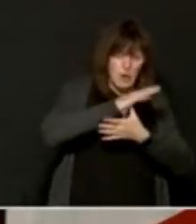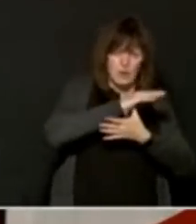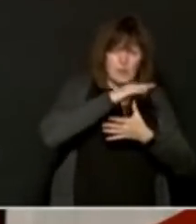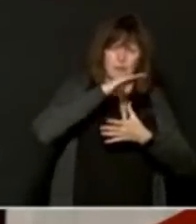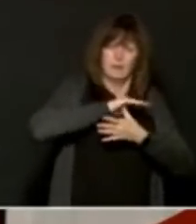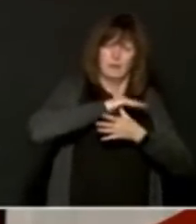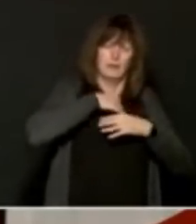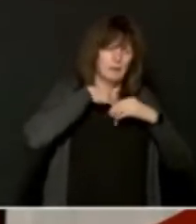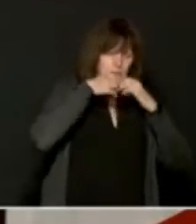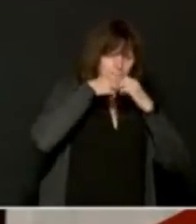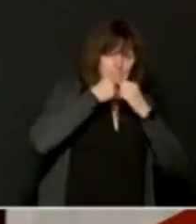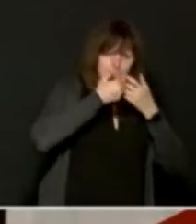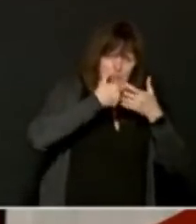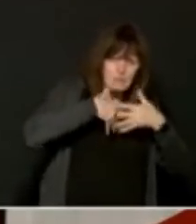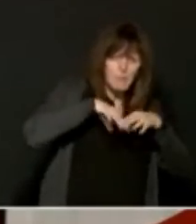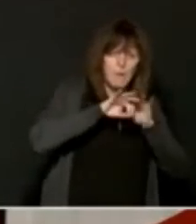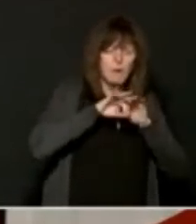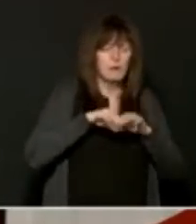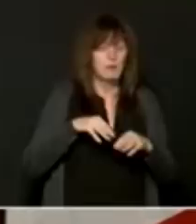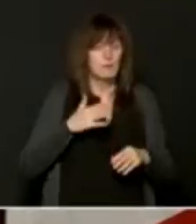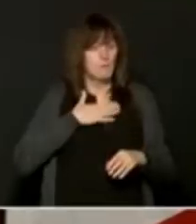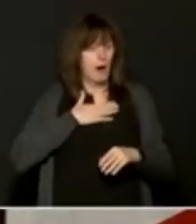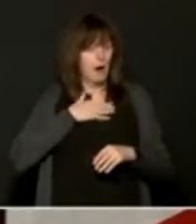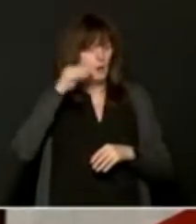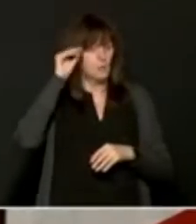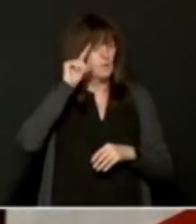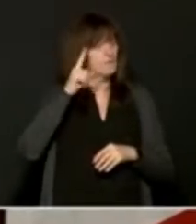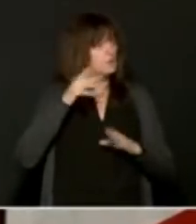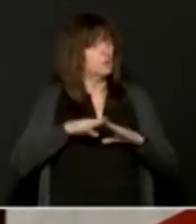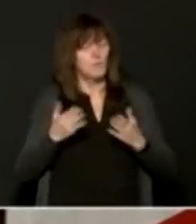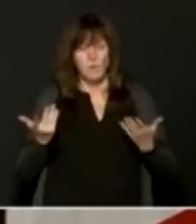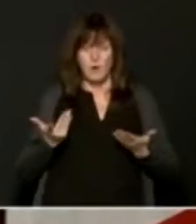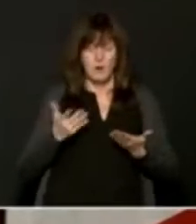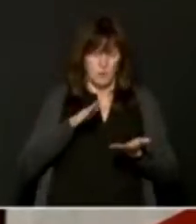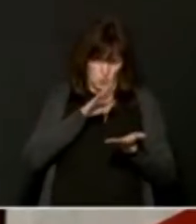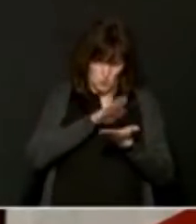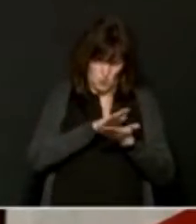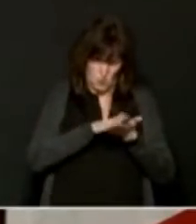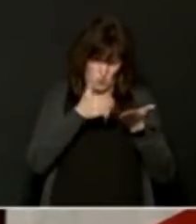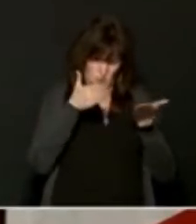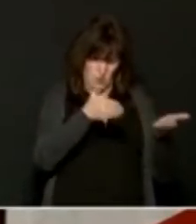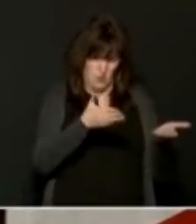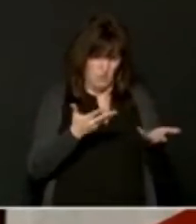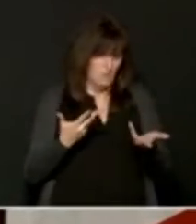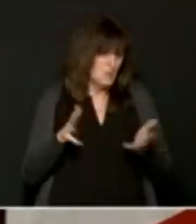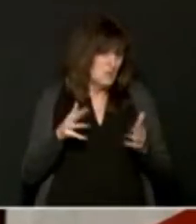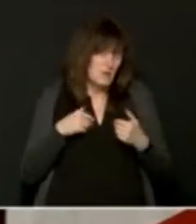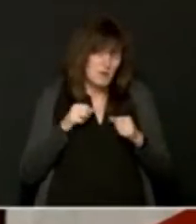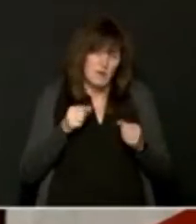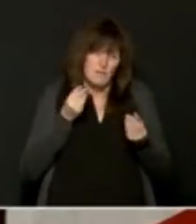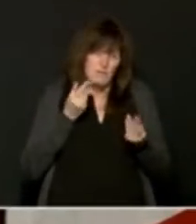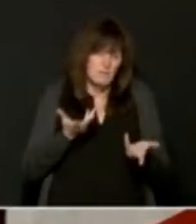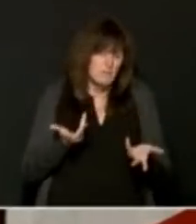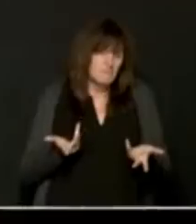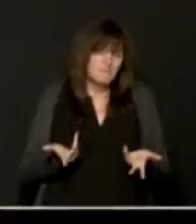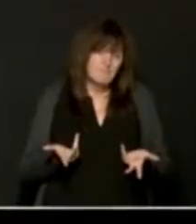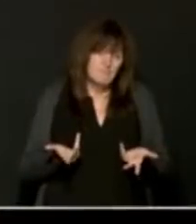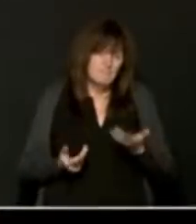should open. And that's really all I can say at this point. Thanks, everyone.